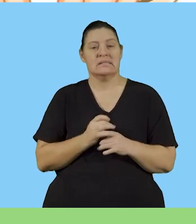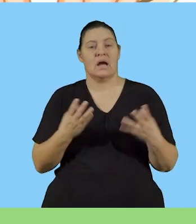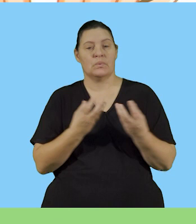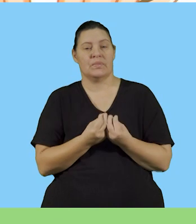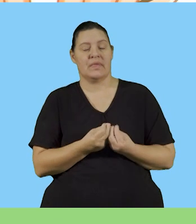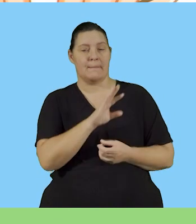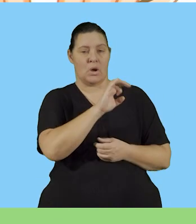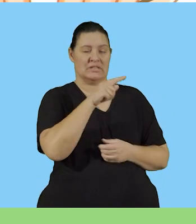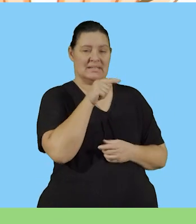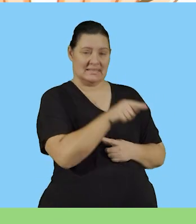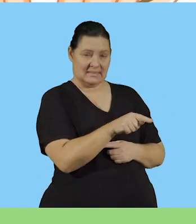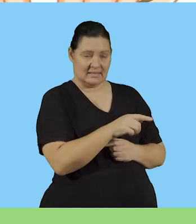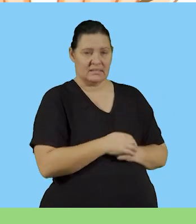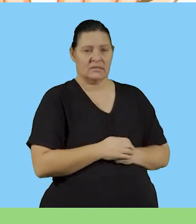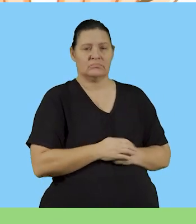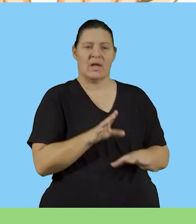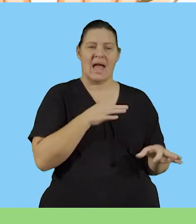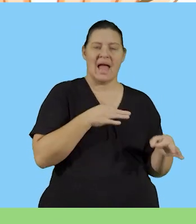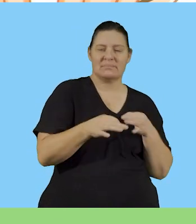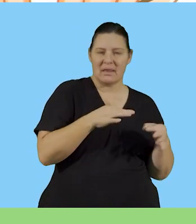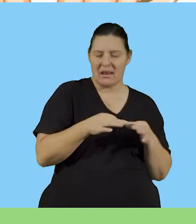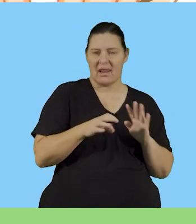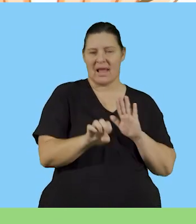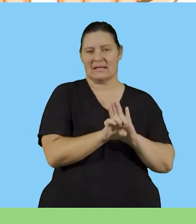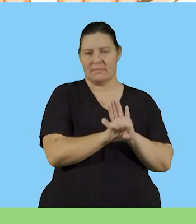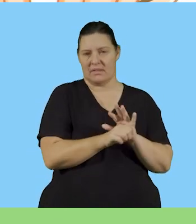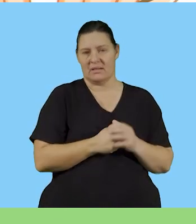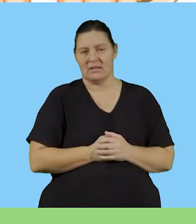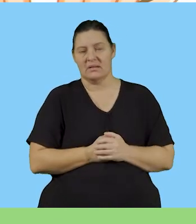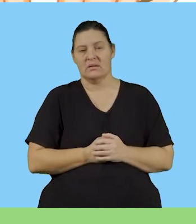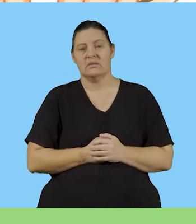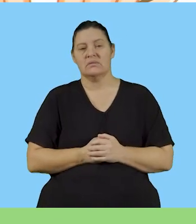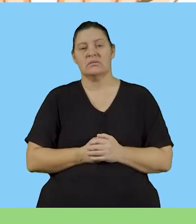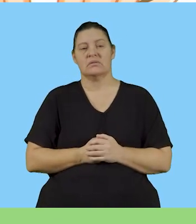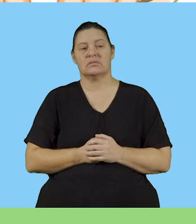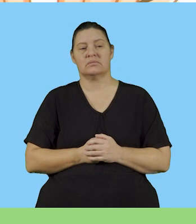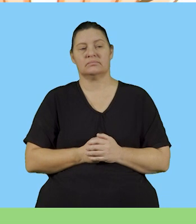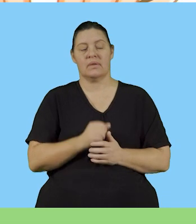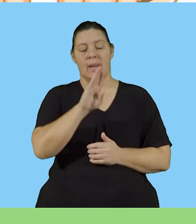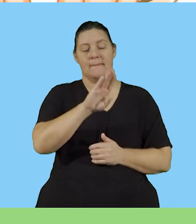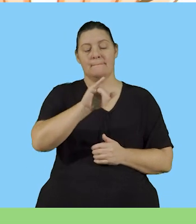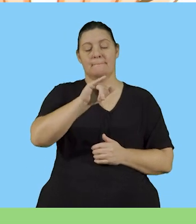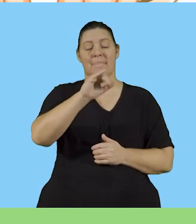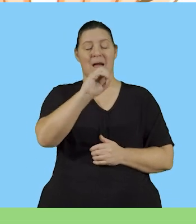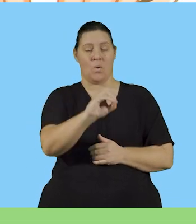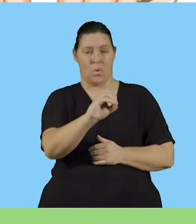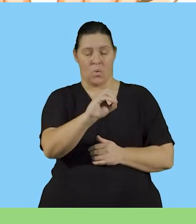Starting with the biotic factors, explanation, and example. So the prefix